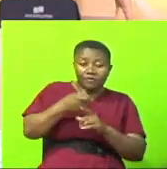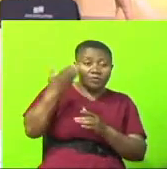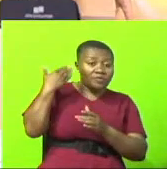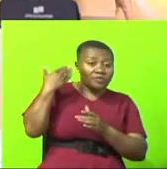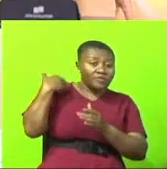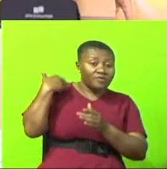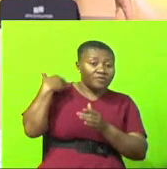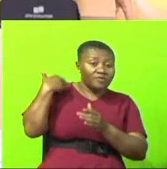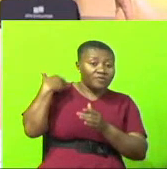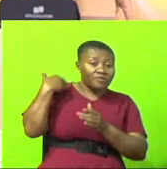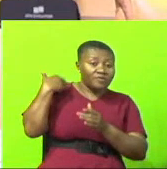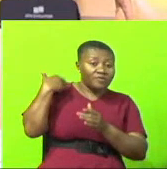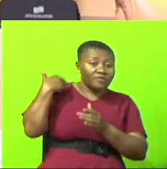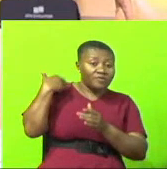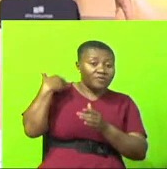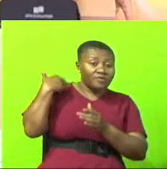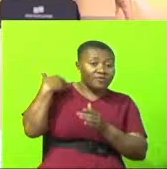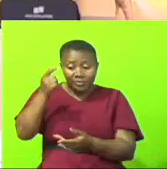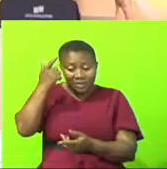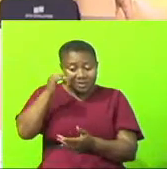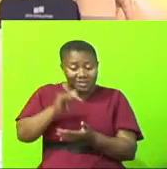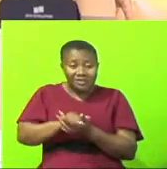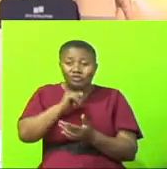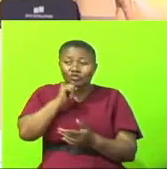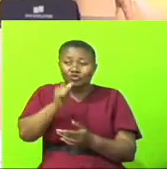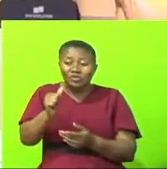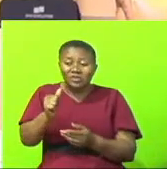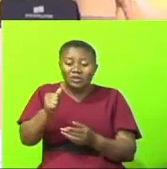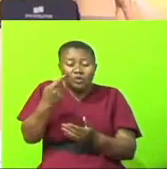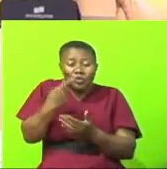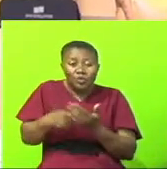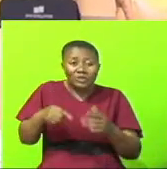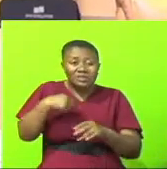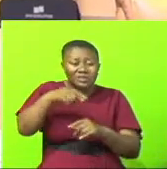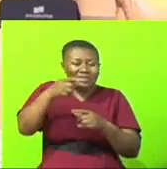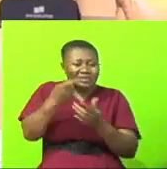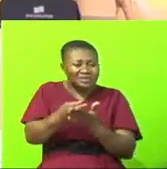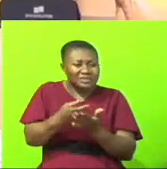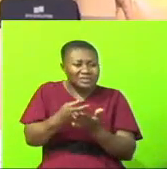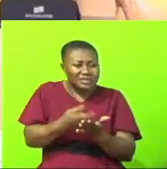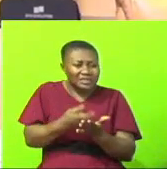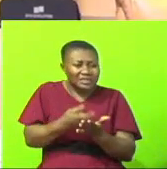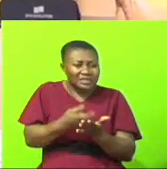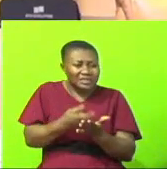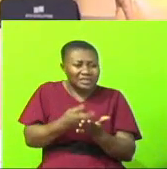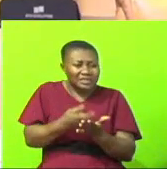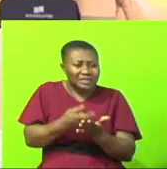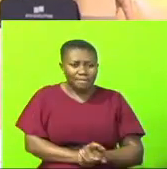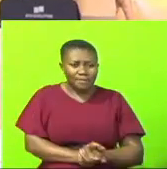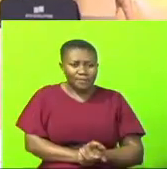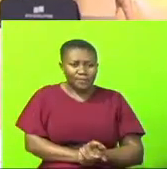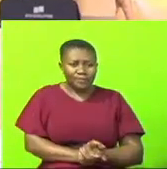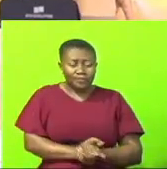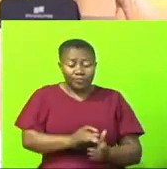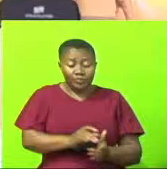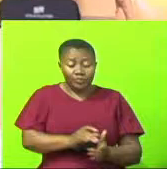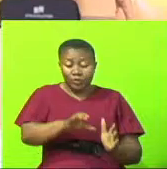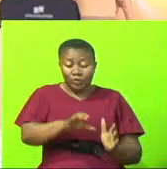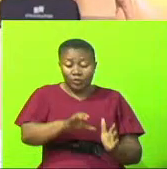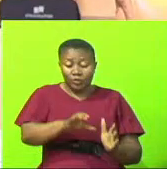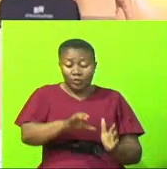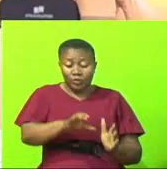statement being made by the current minority leader. Mr. Speaker, the constitutional provision is